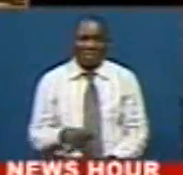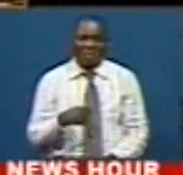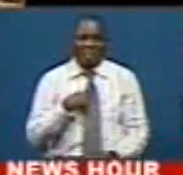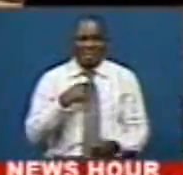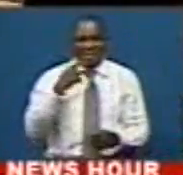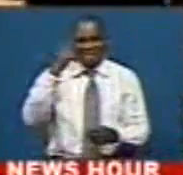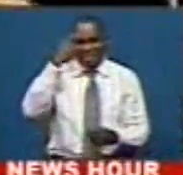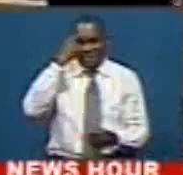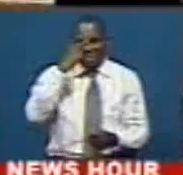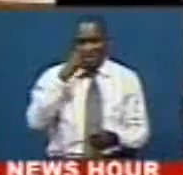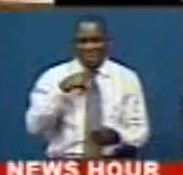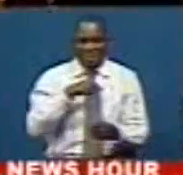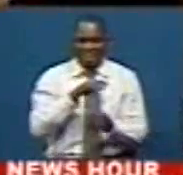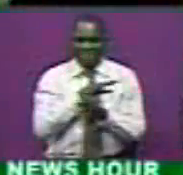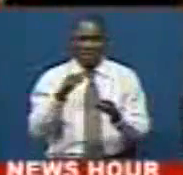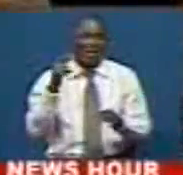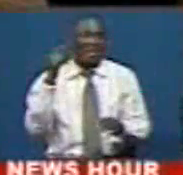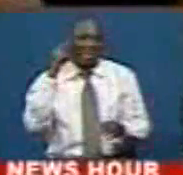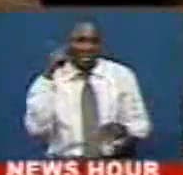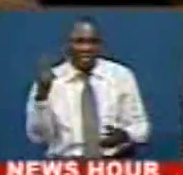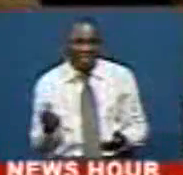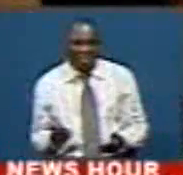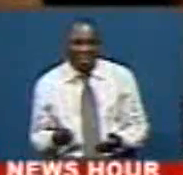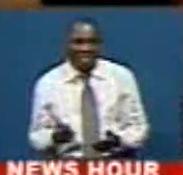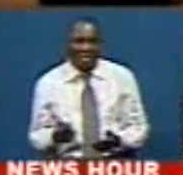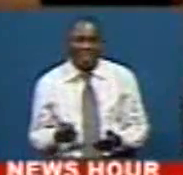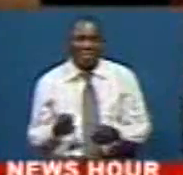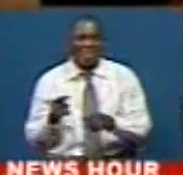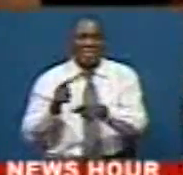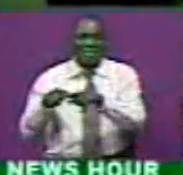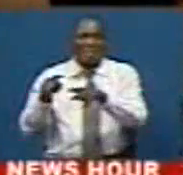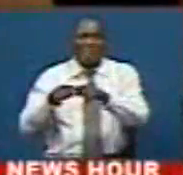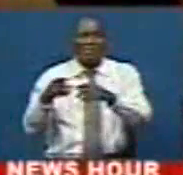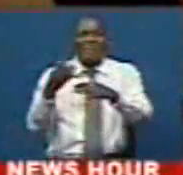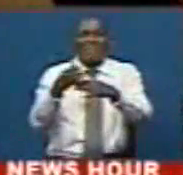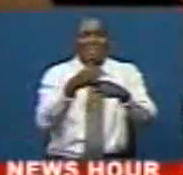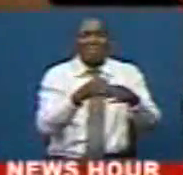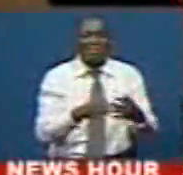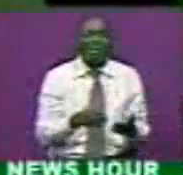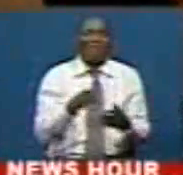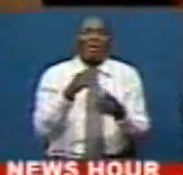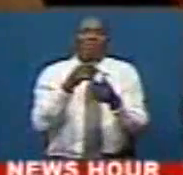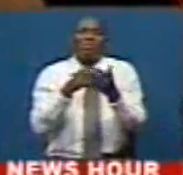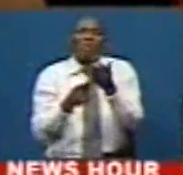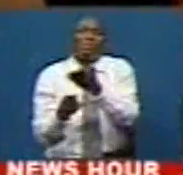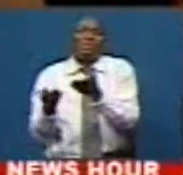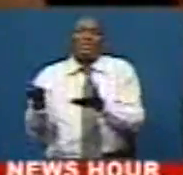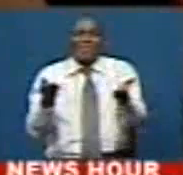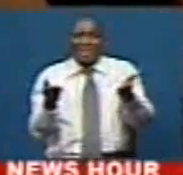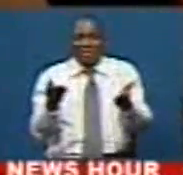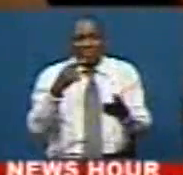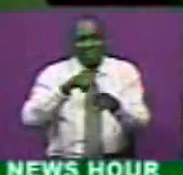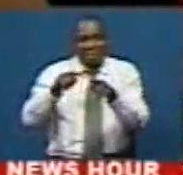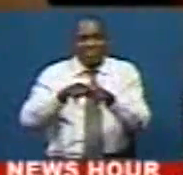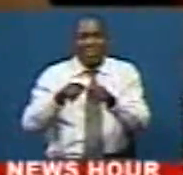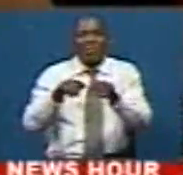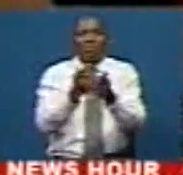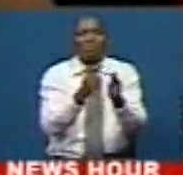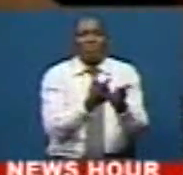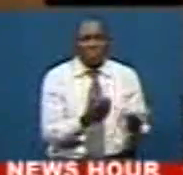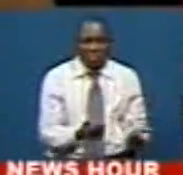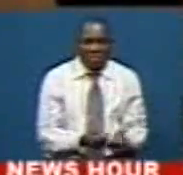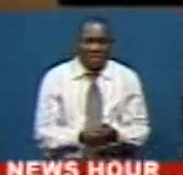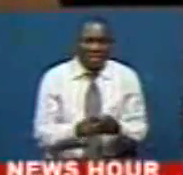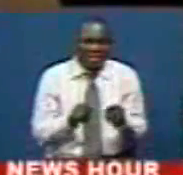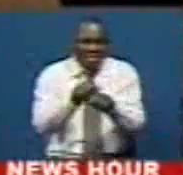all, I didn't hear of the various divisions and what has been located for these various divisions in